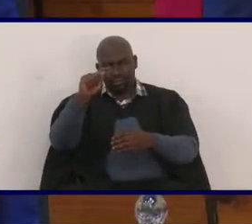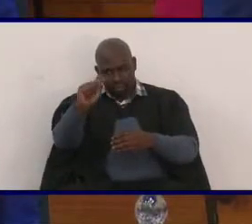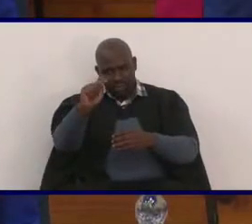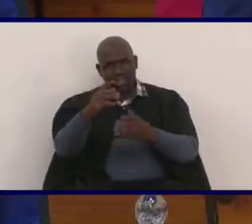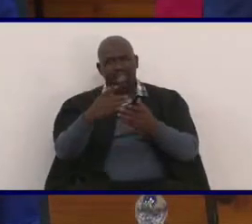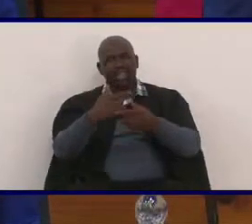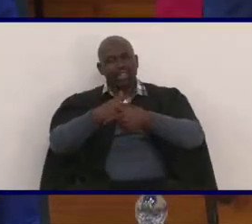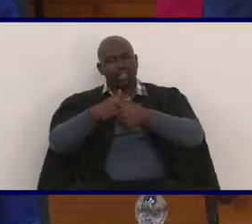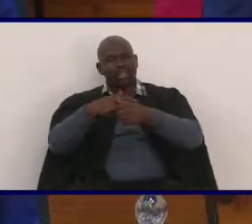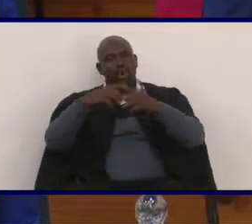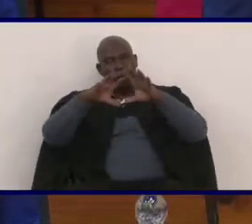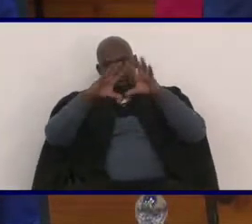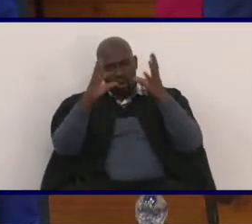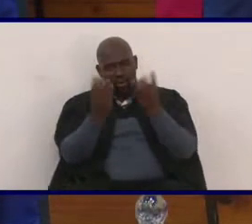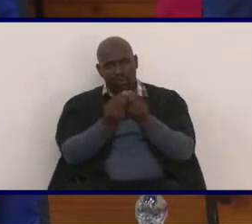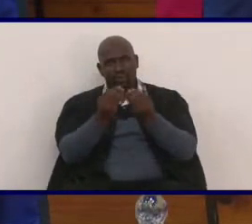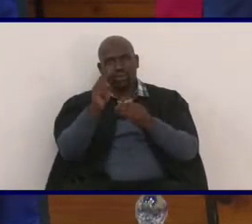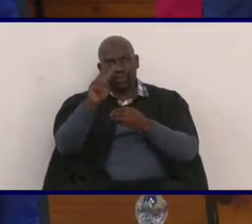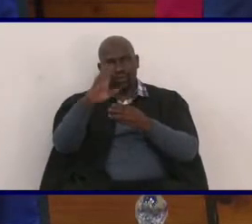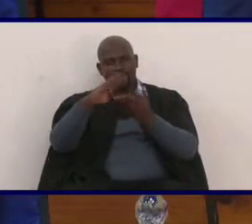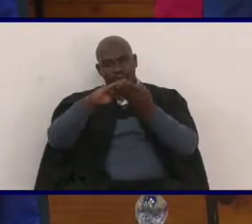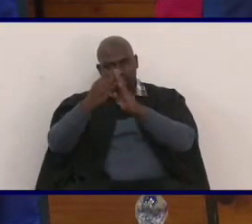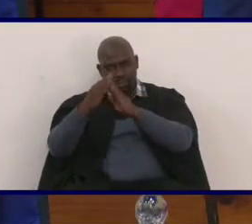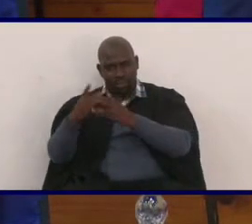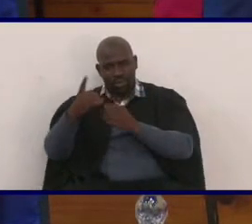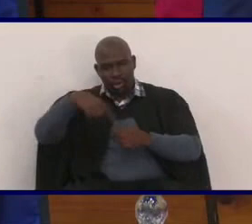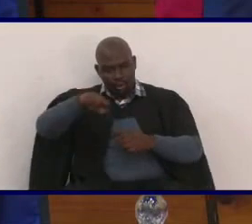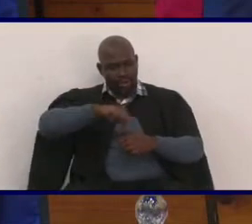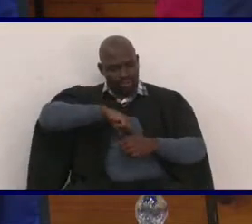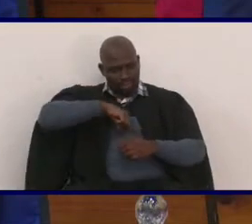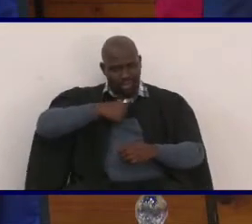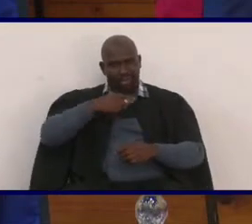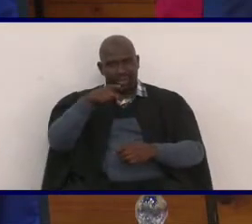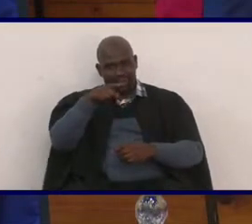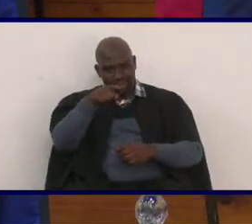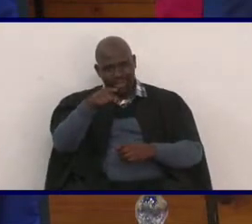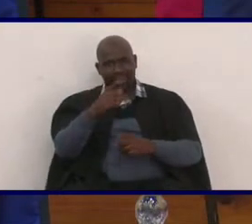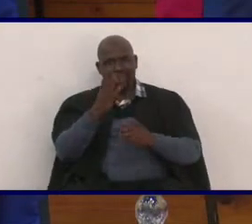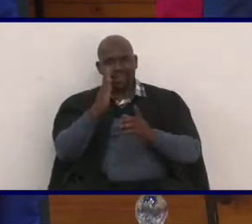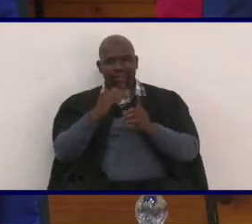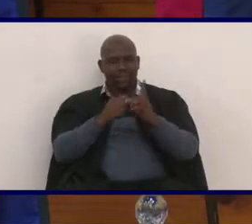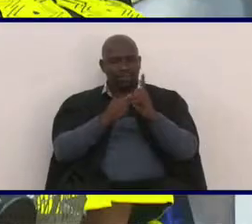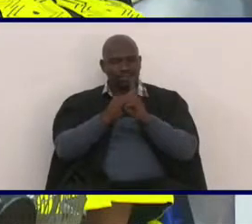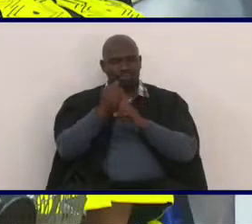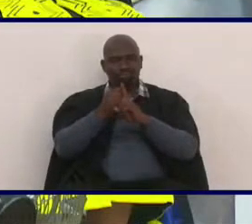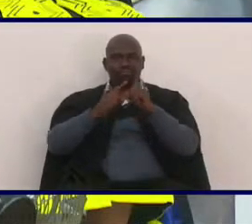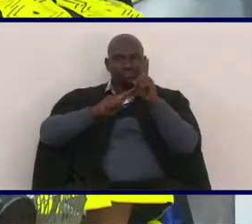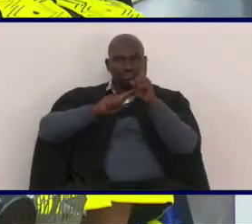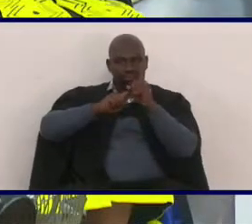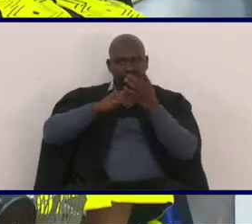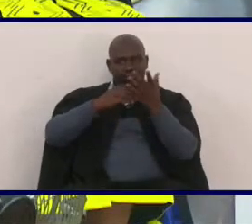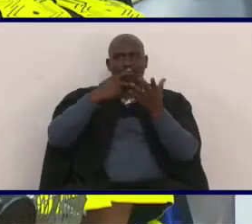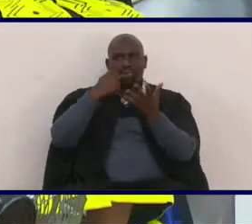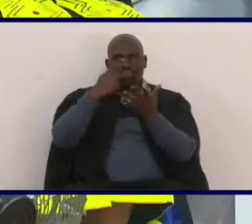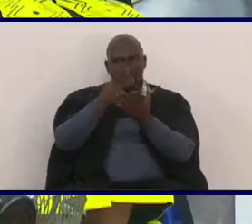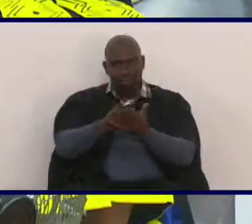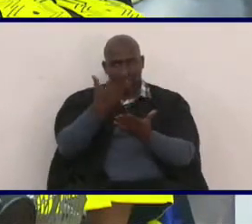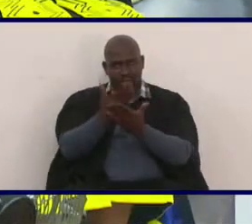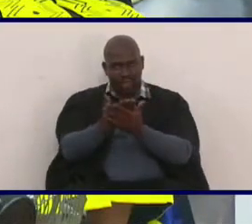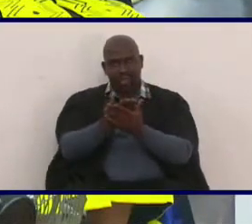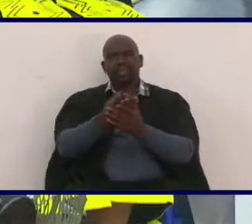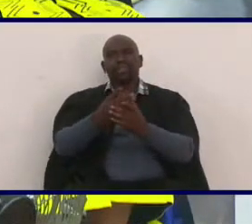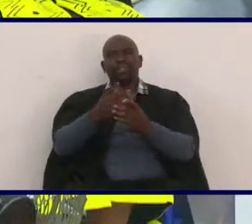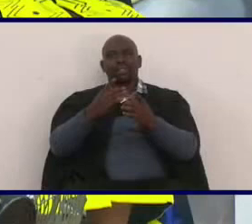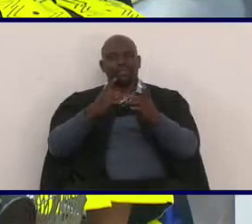proud of you. You have triumphed. You have proved your ability to succeed despite a myriad of